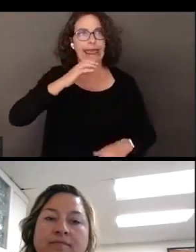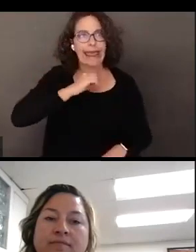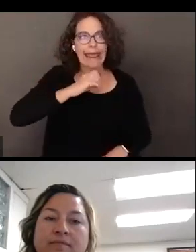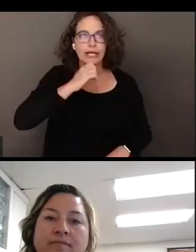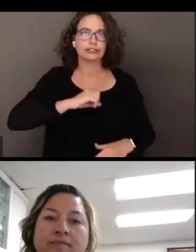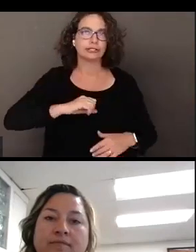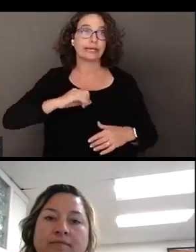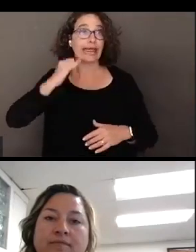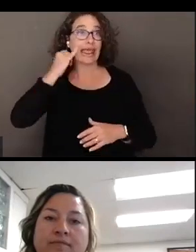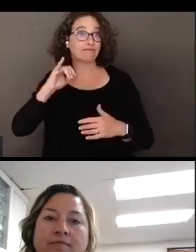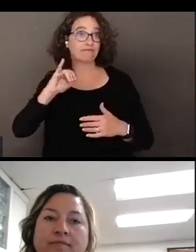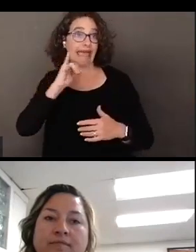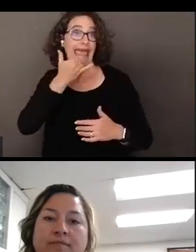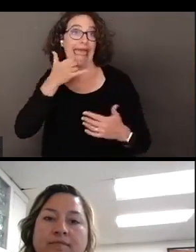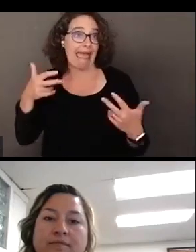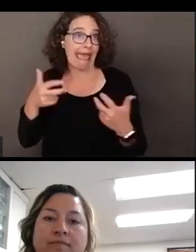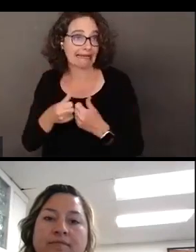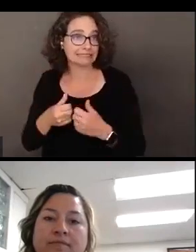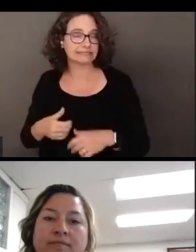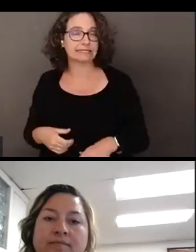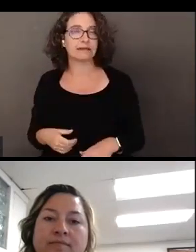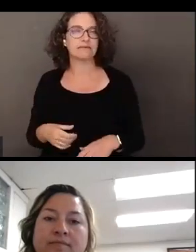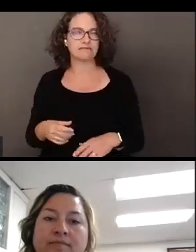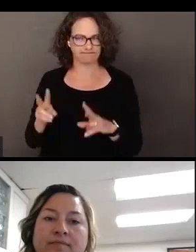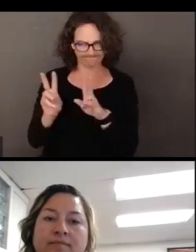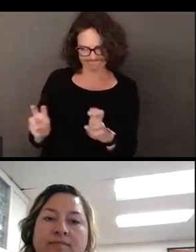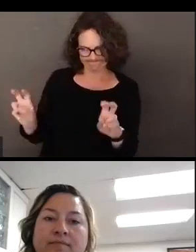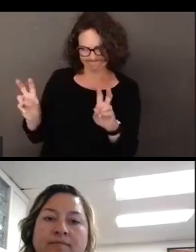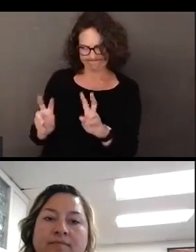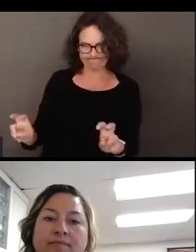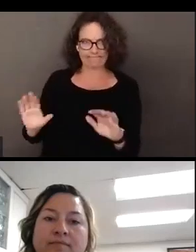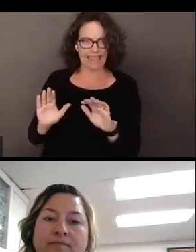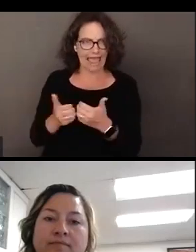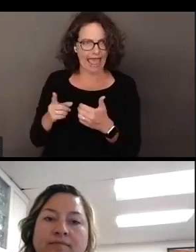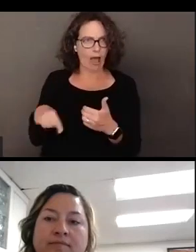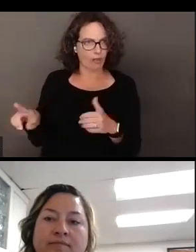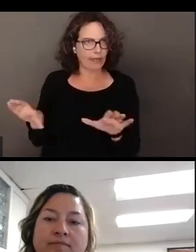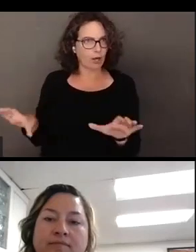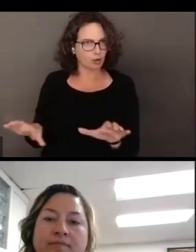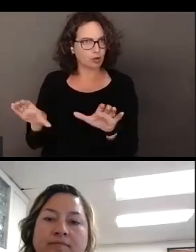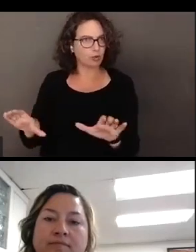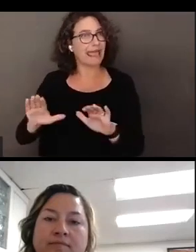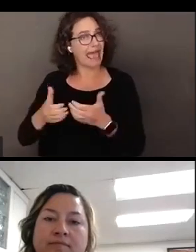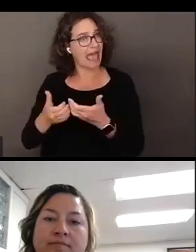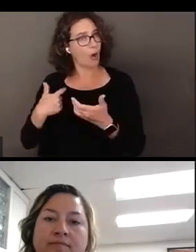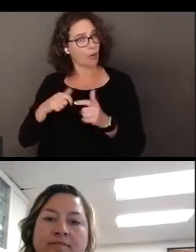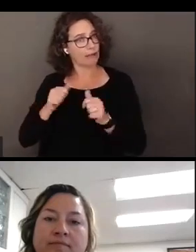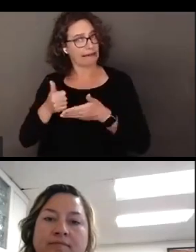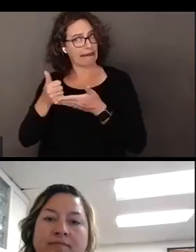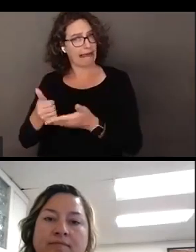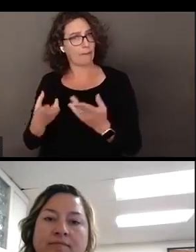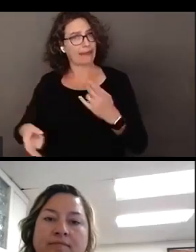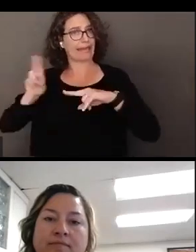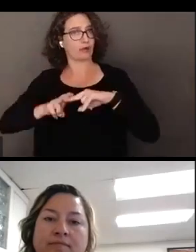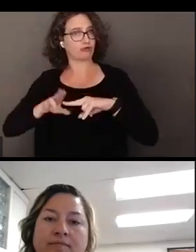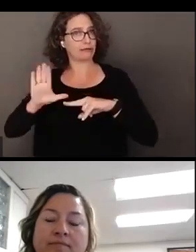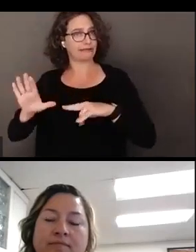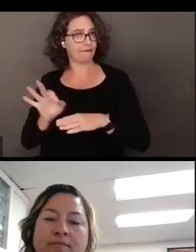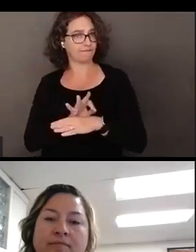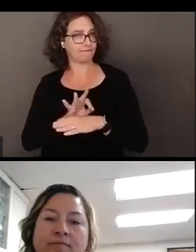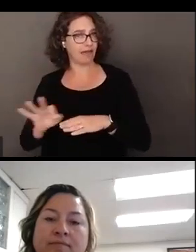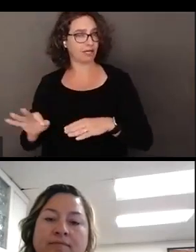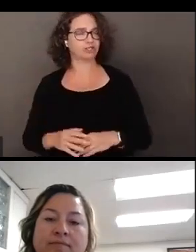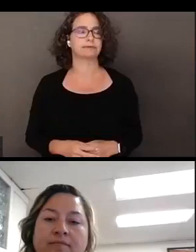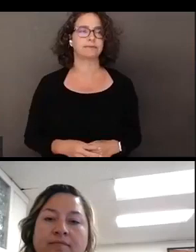accident. But get a thorough assessment of how someone's doing and what could be done to increase their functioning. And part of this process was to do